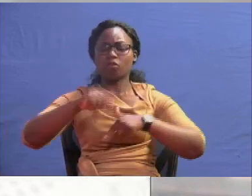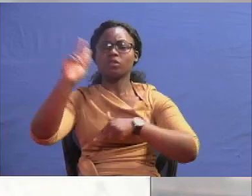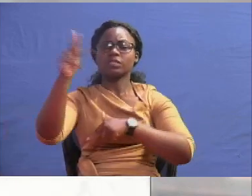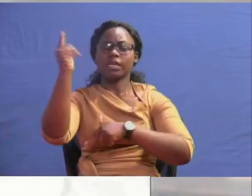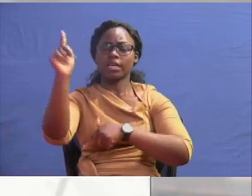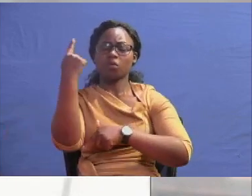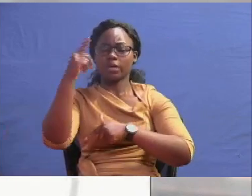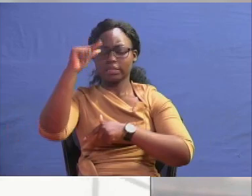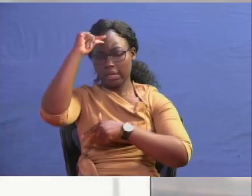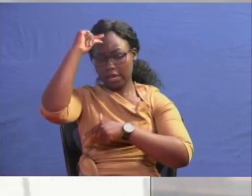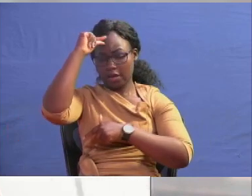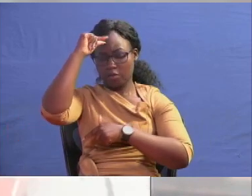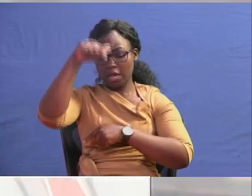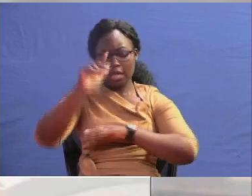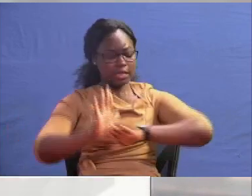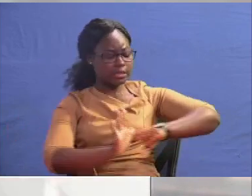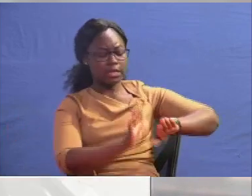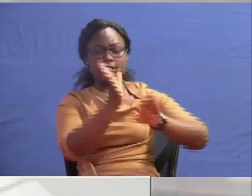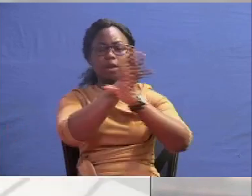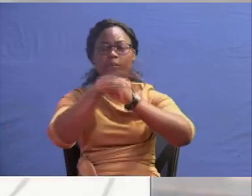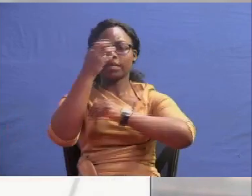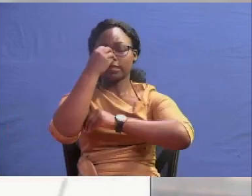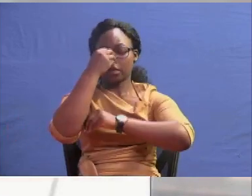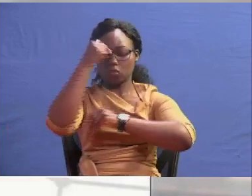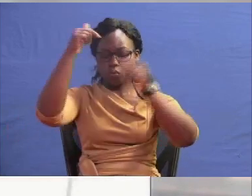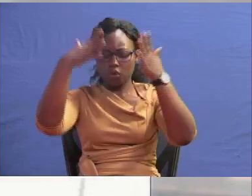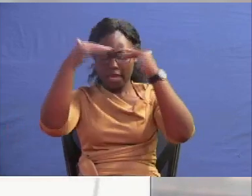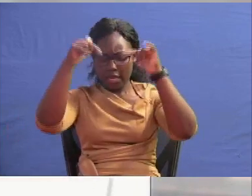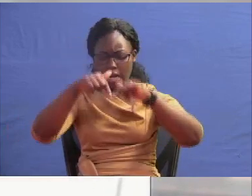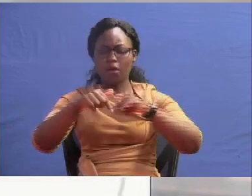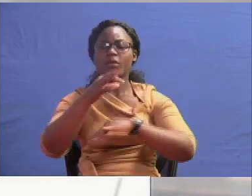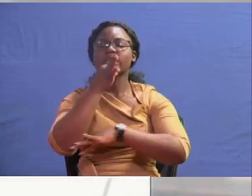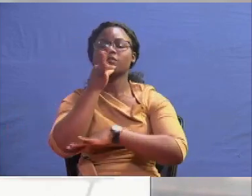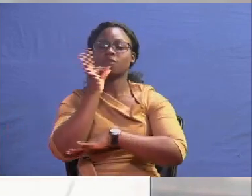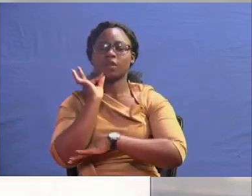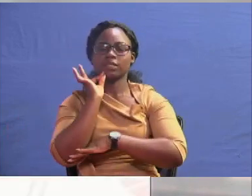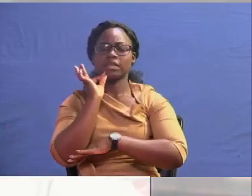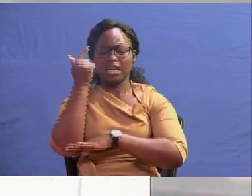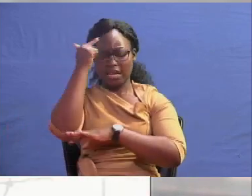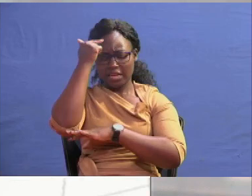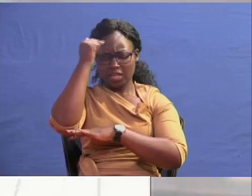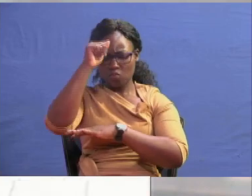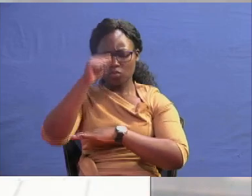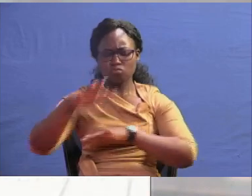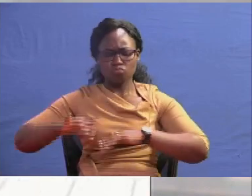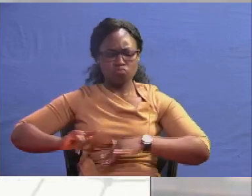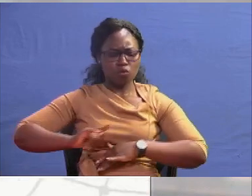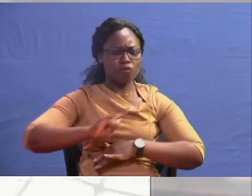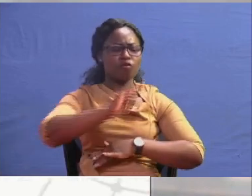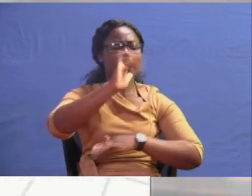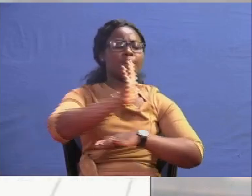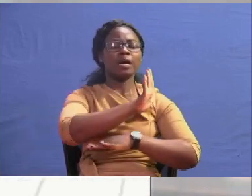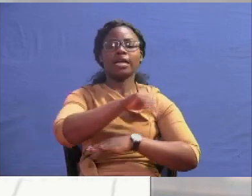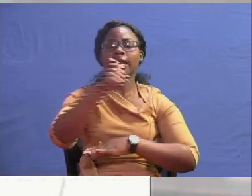Kwanza government. That aside, President Ruto is currently in France, and I think he's supposed to be flying back anytime from